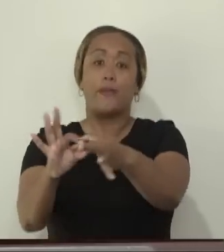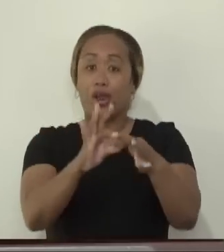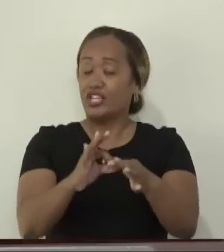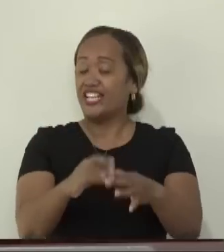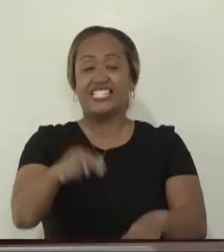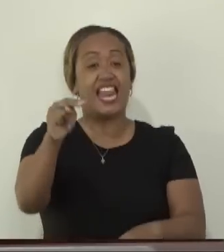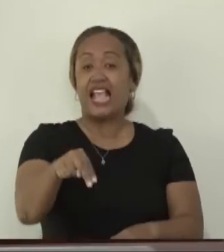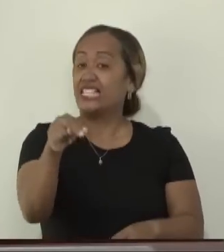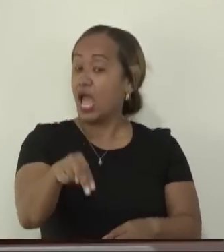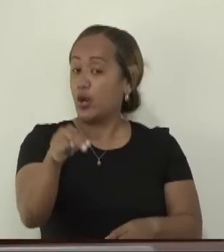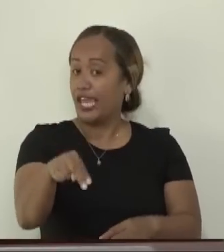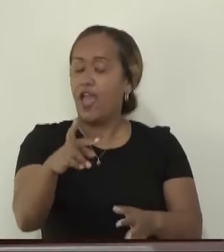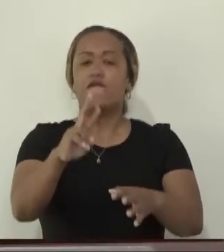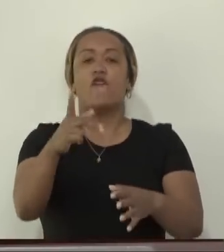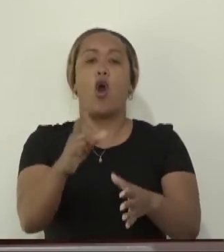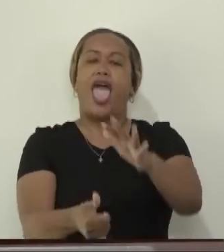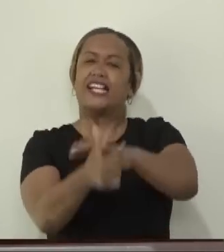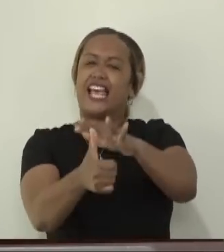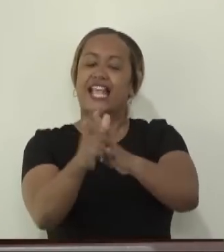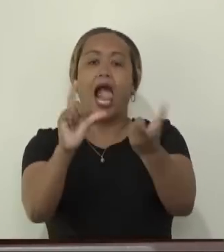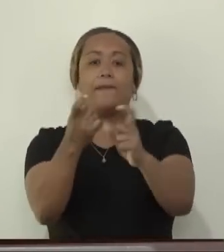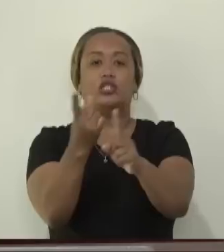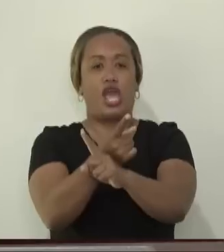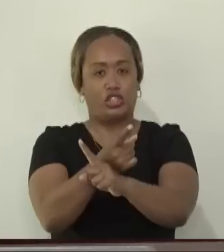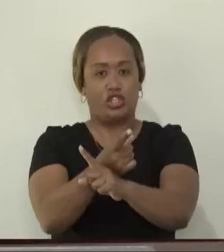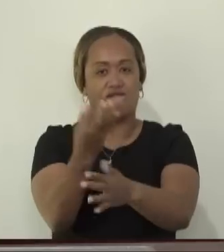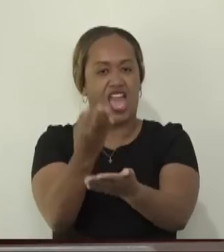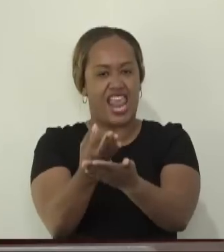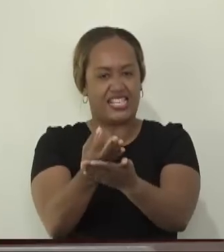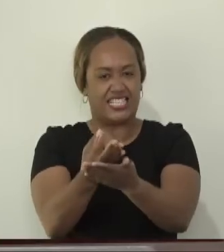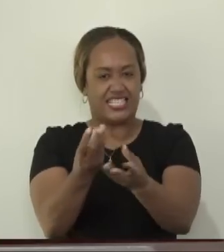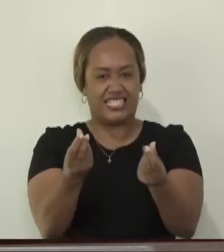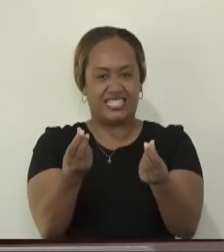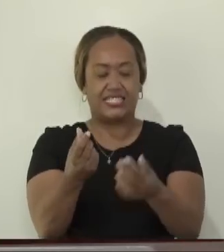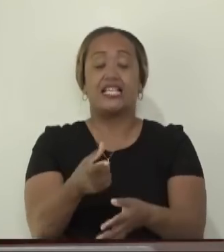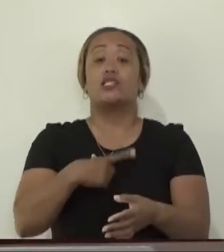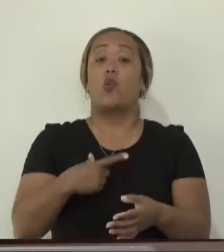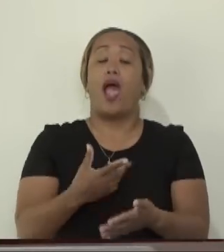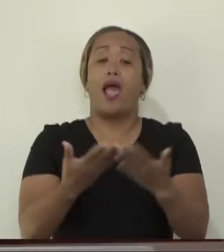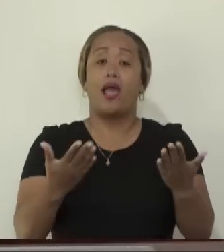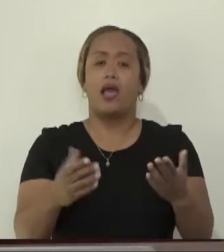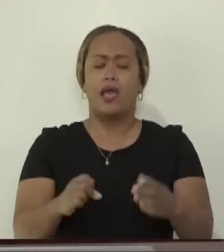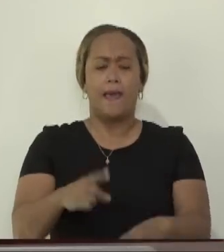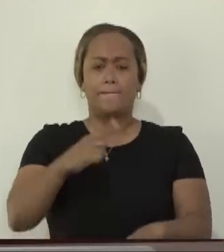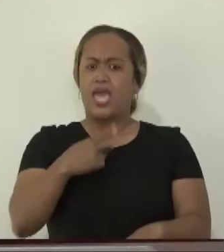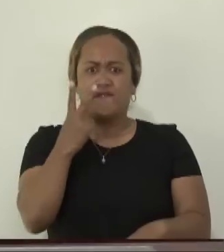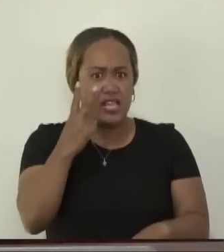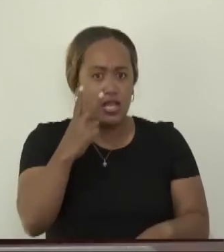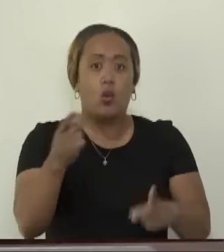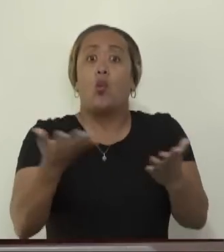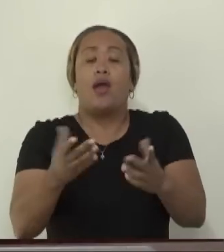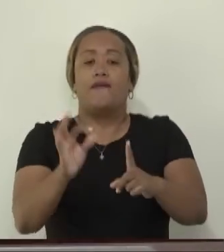is necessary to access climate change financing. My first state visit was to Papua